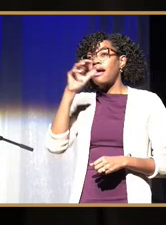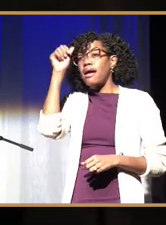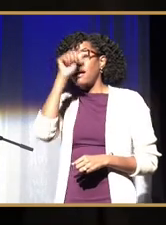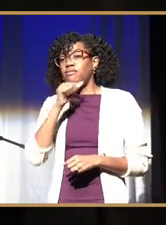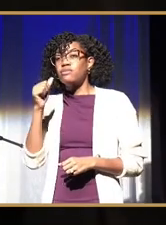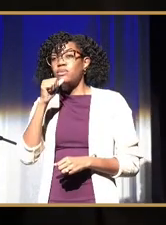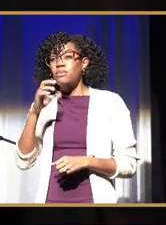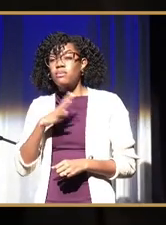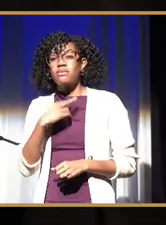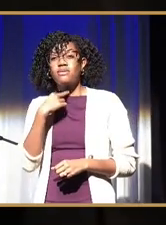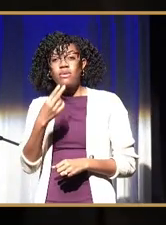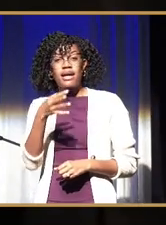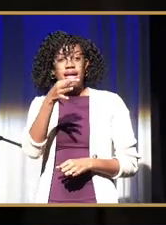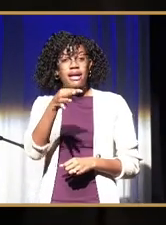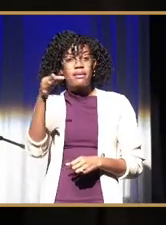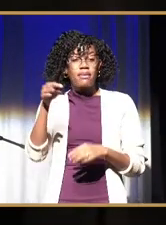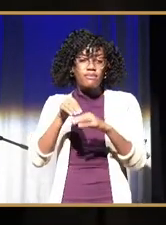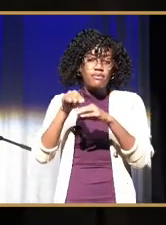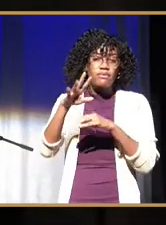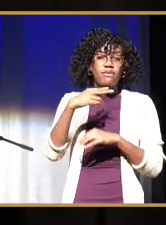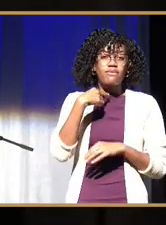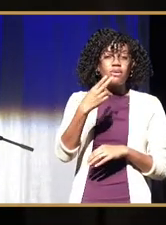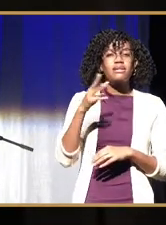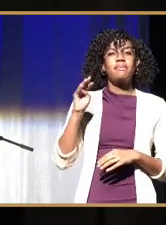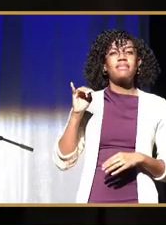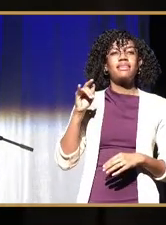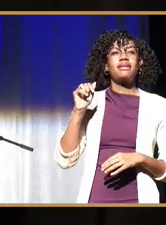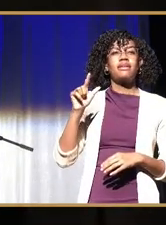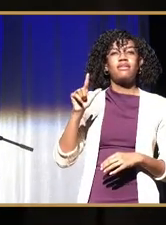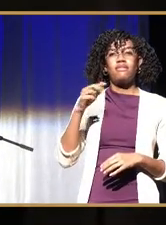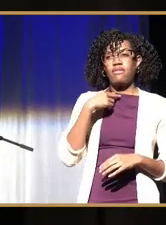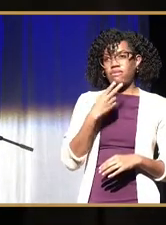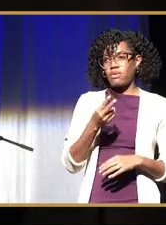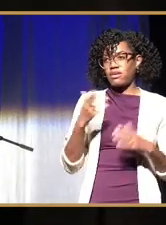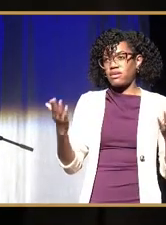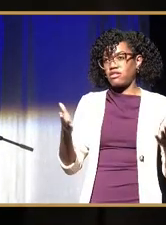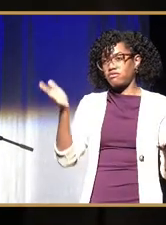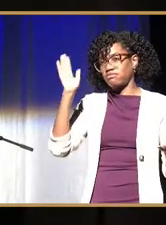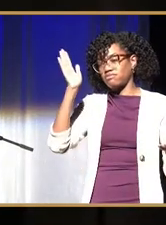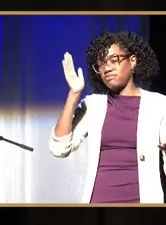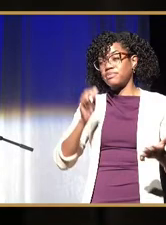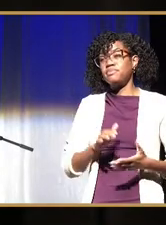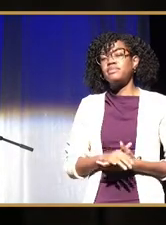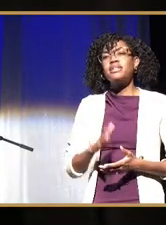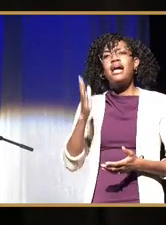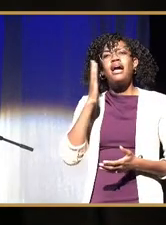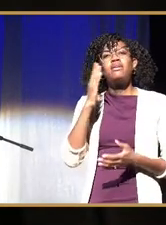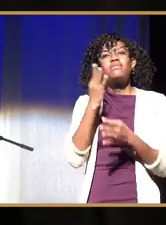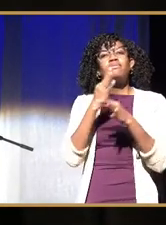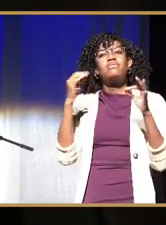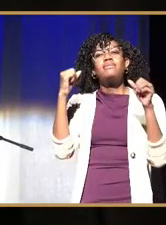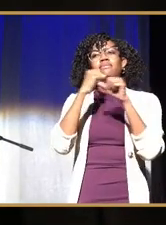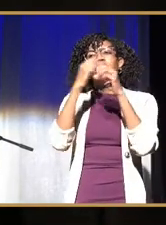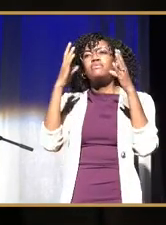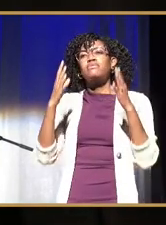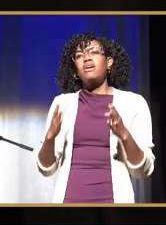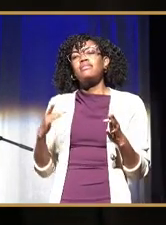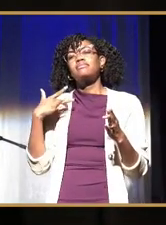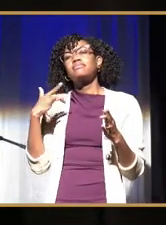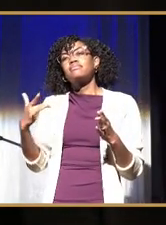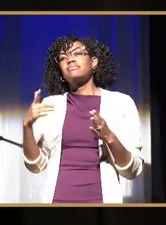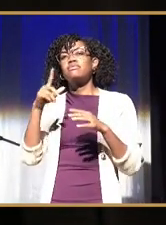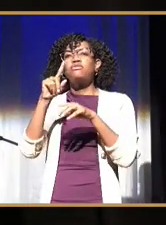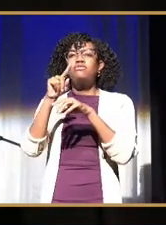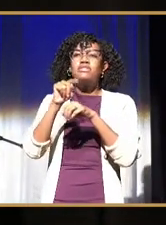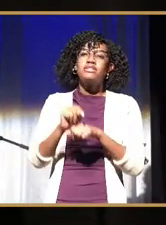hip-hop influenced voice, a millennial voice. I know that freedom fighters operate in a tradition,